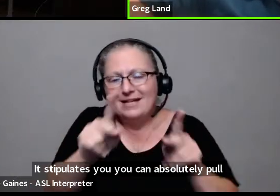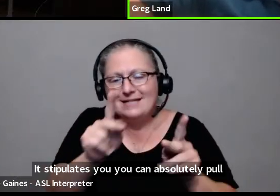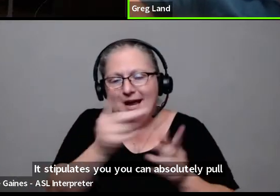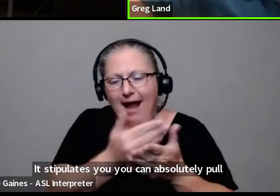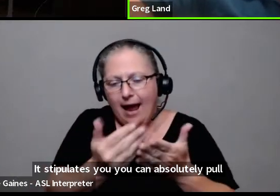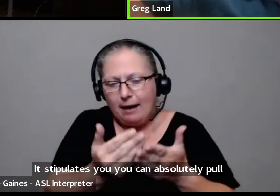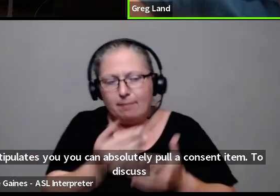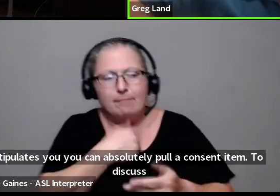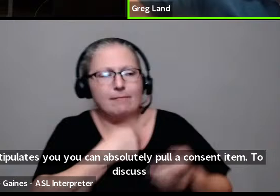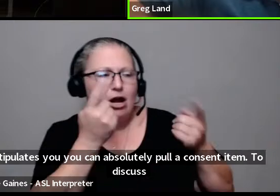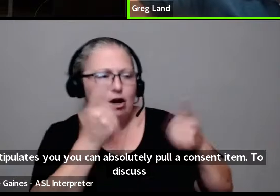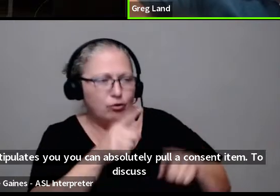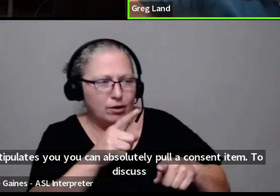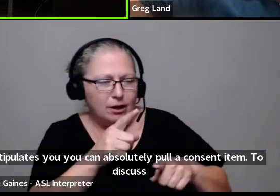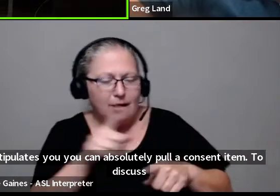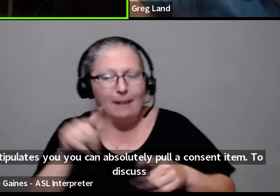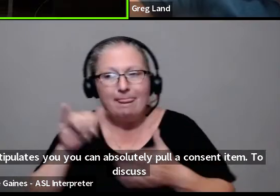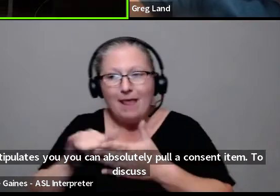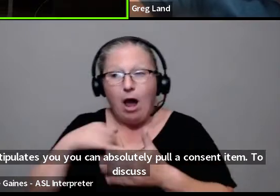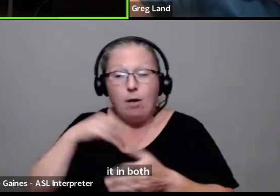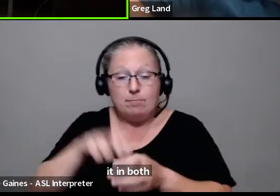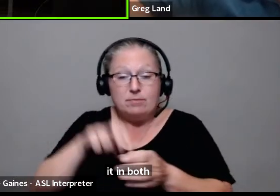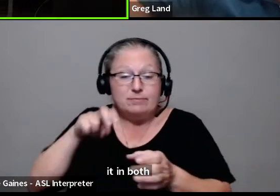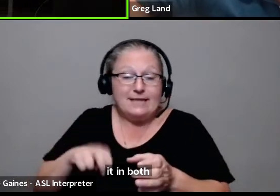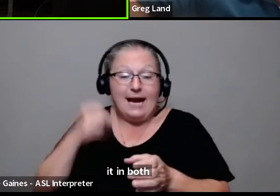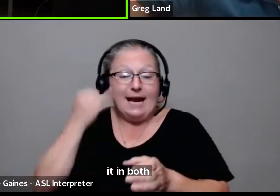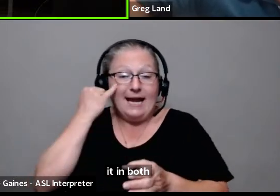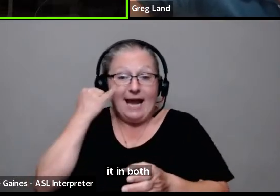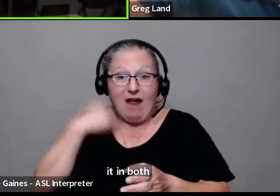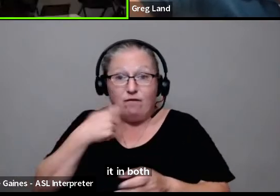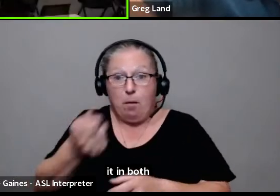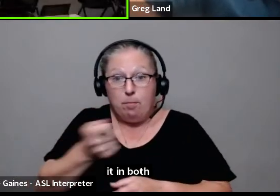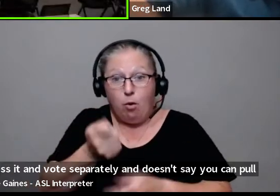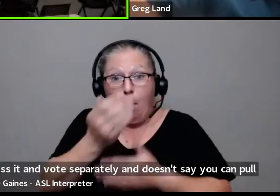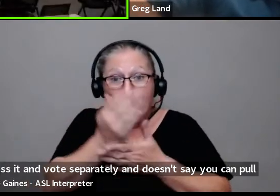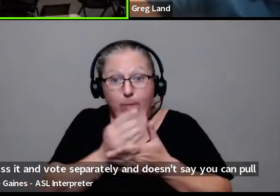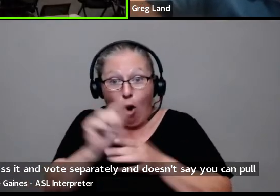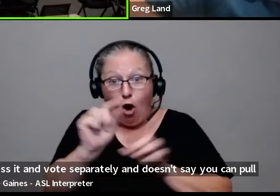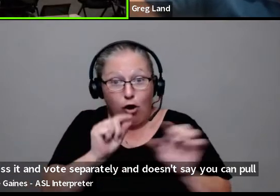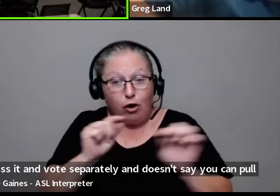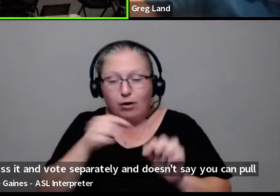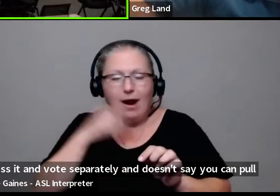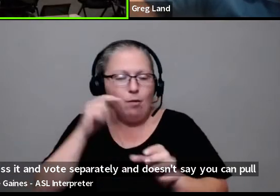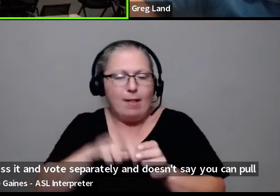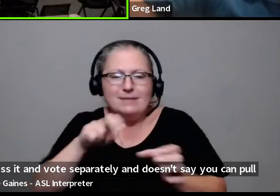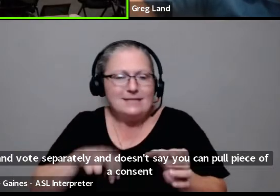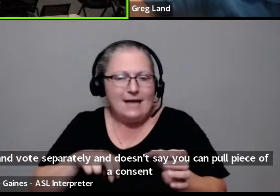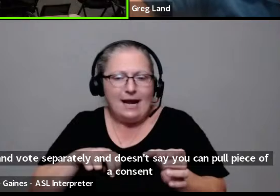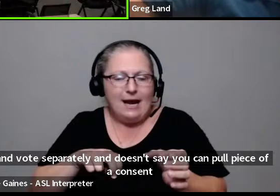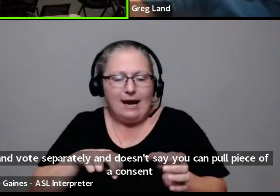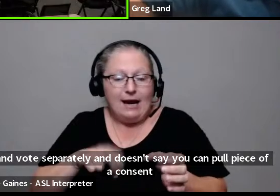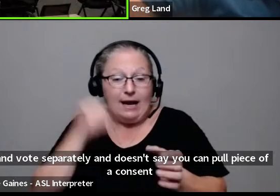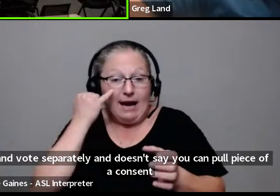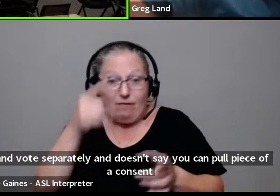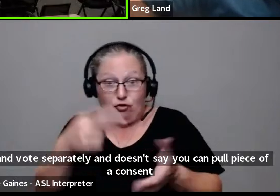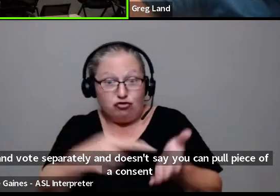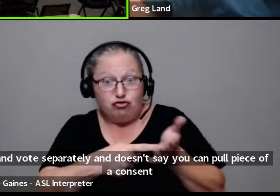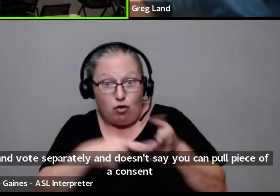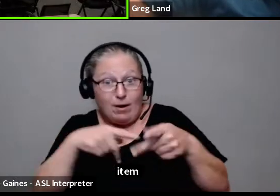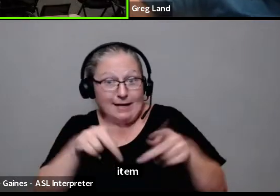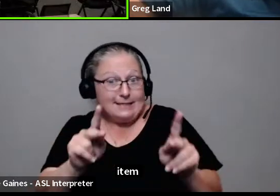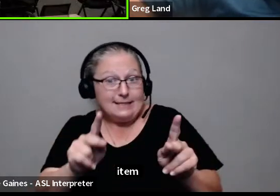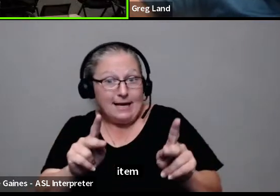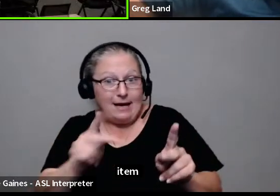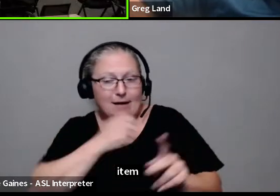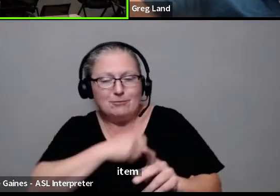Right. Yeah, because I was gonna abstain if we were gonna pull out pieces, I was just gonna abstain. Yeah. Unless you can show a consent,